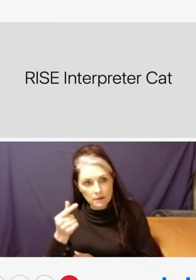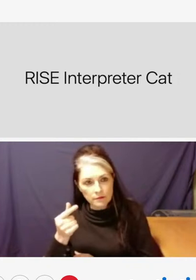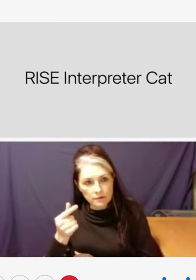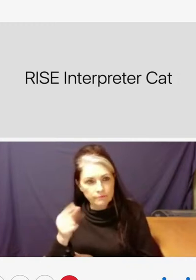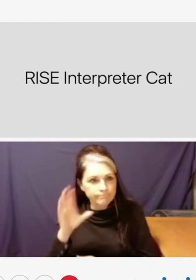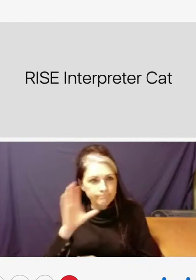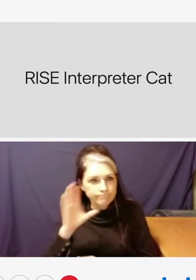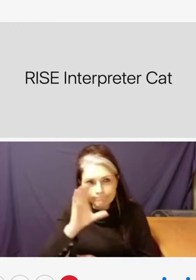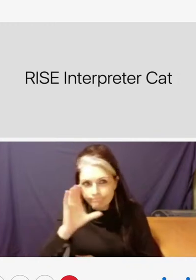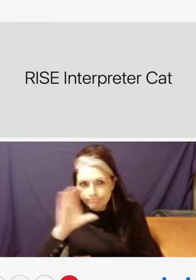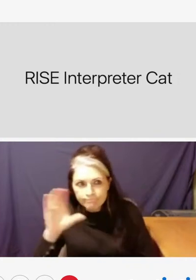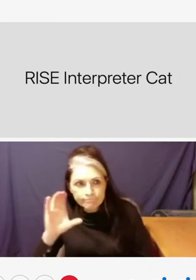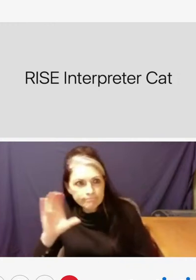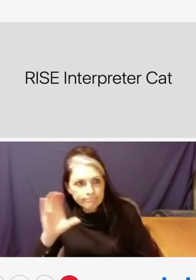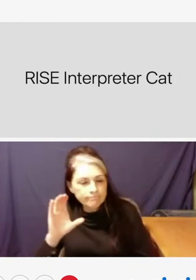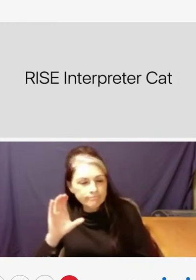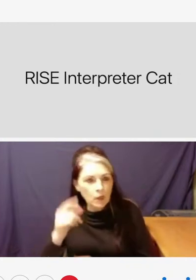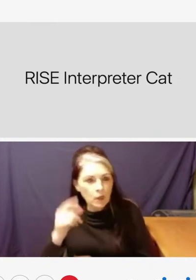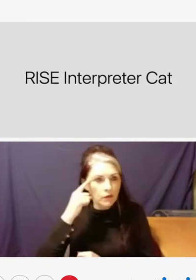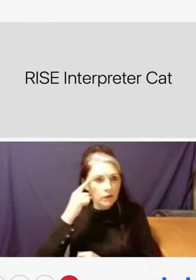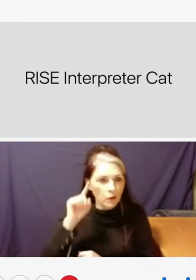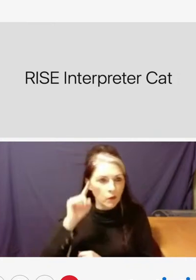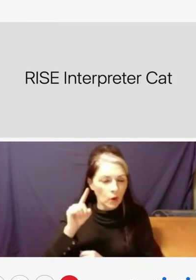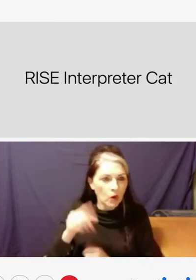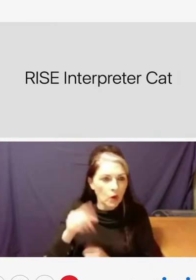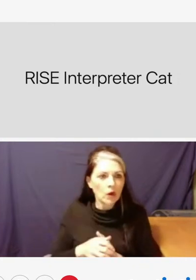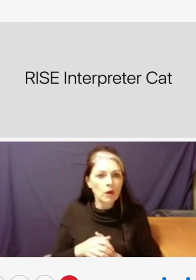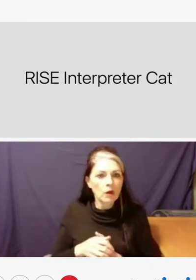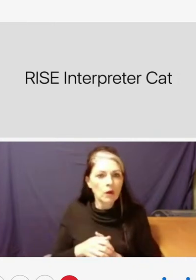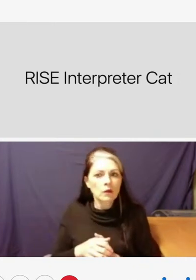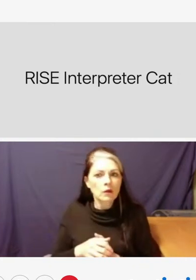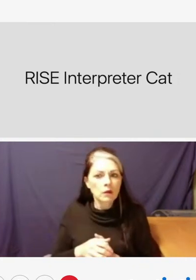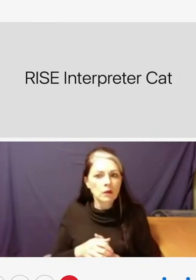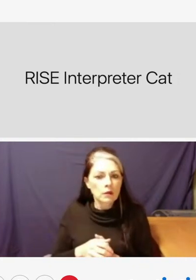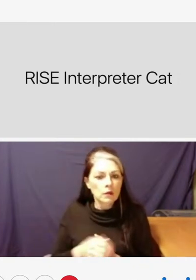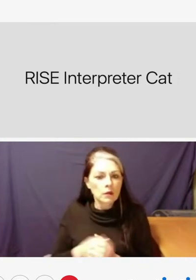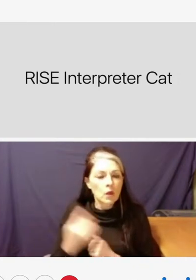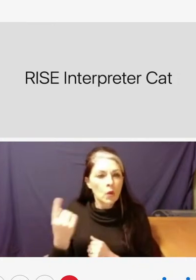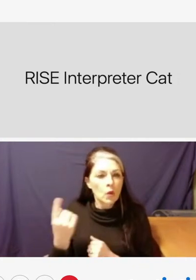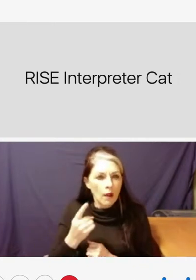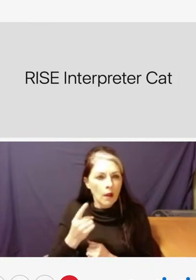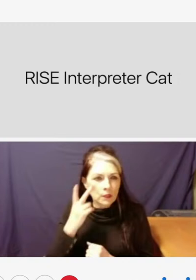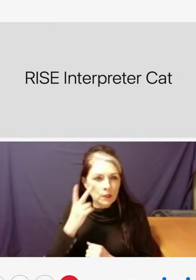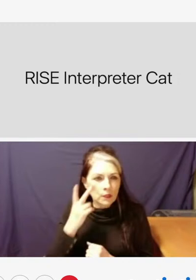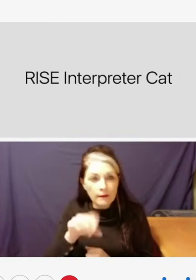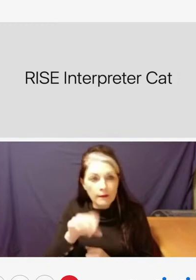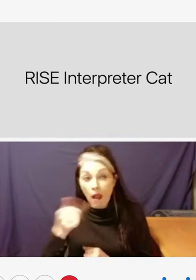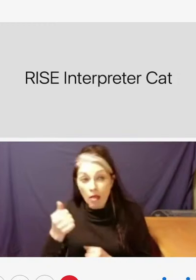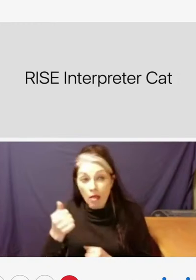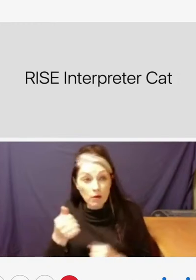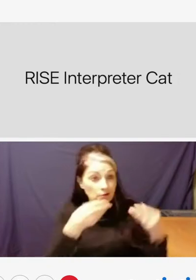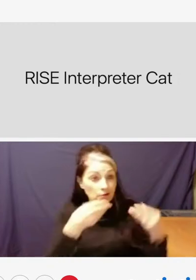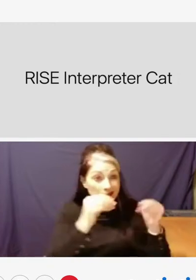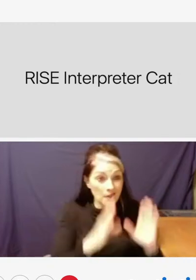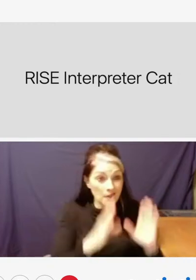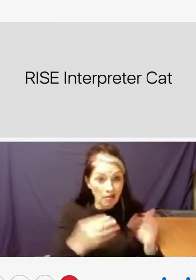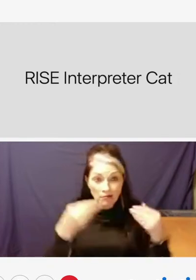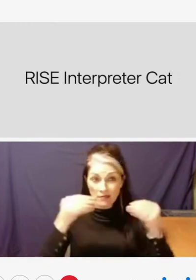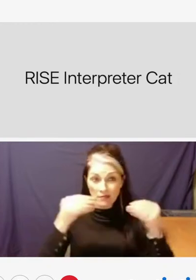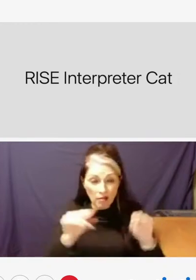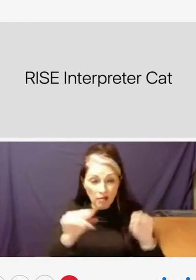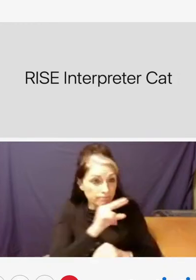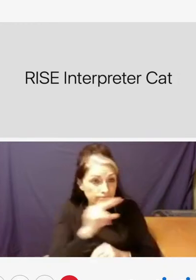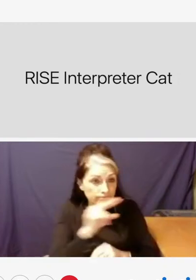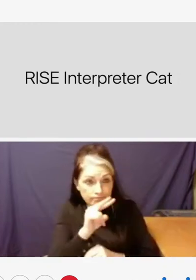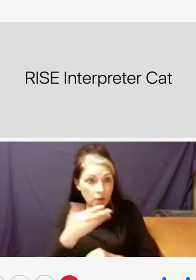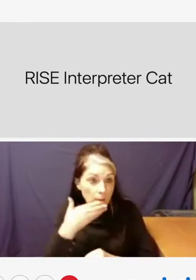they're uh we are we are always looking at other vendors to give us best pricing uh and and you